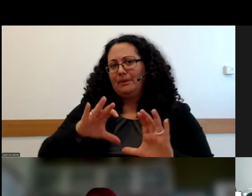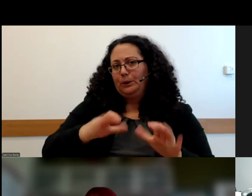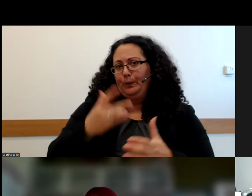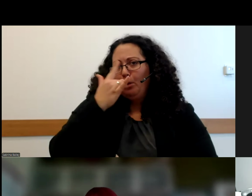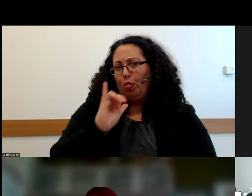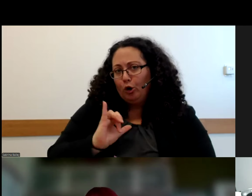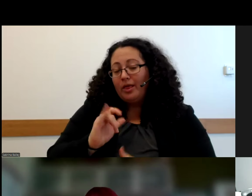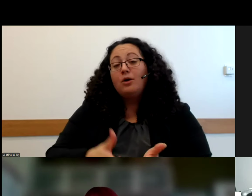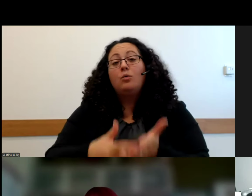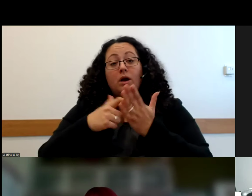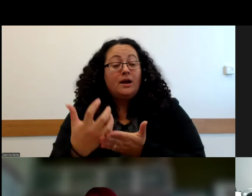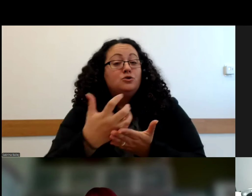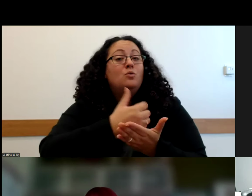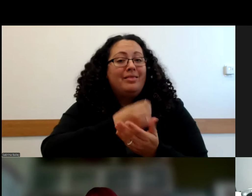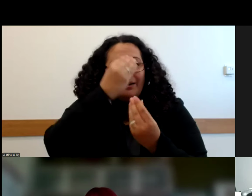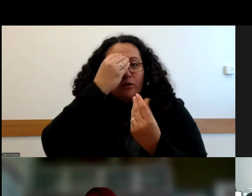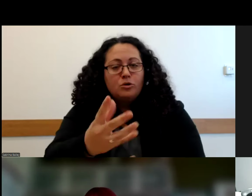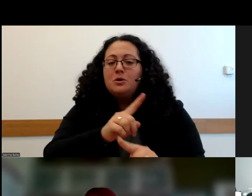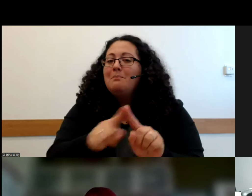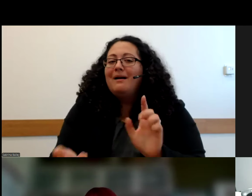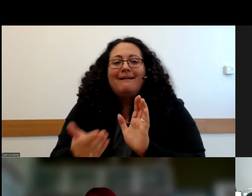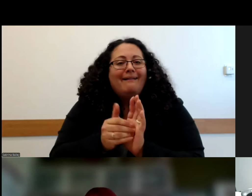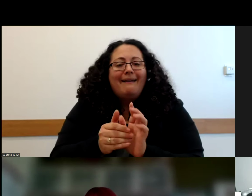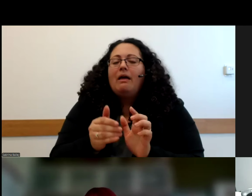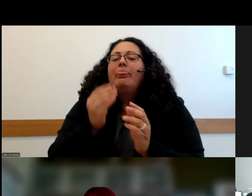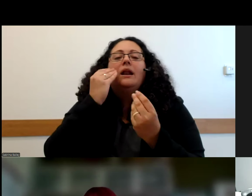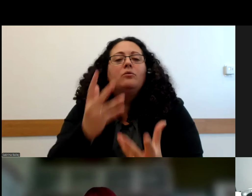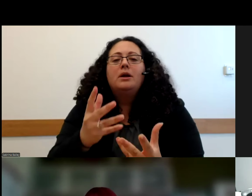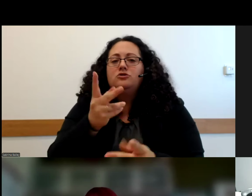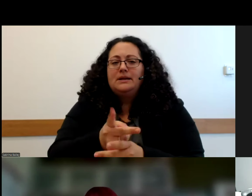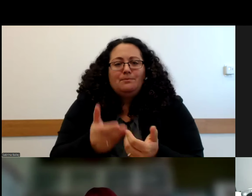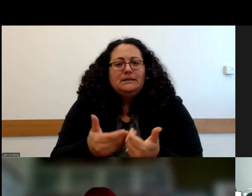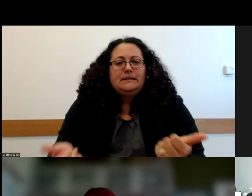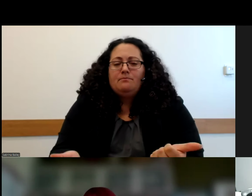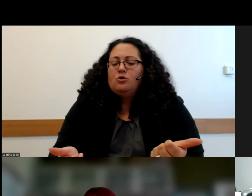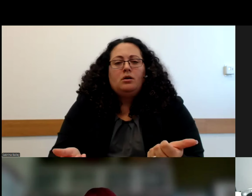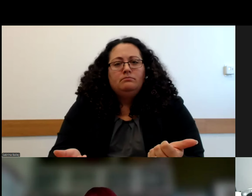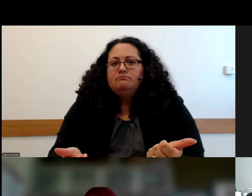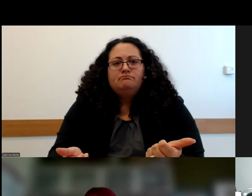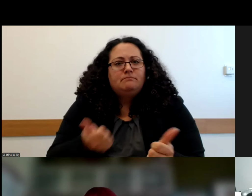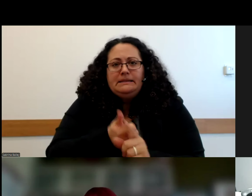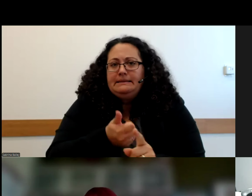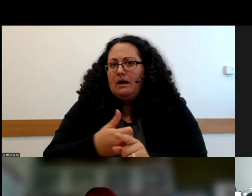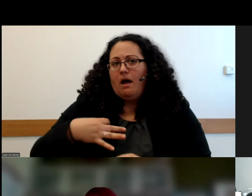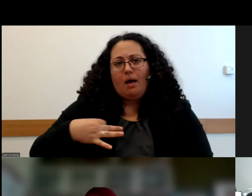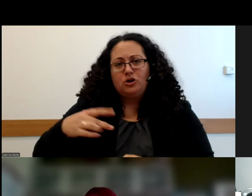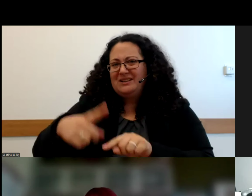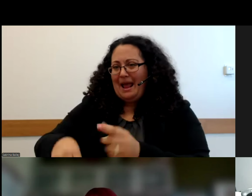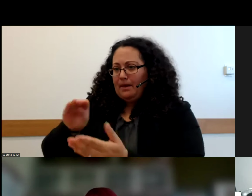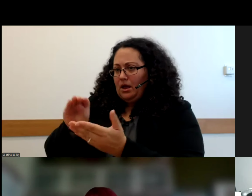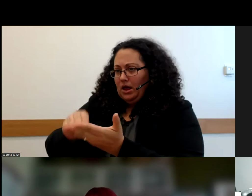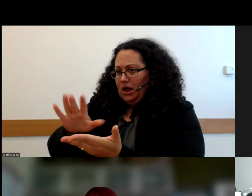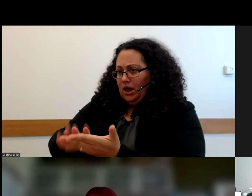are required to collect this information. But again, that information is supposed to be separate from the application itself. It should not be on the application. It